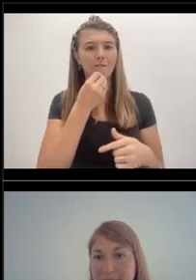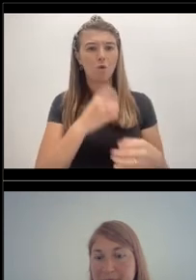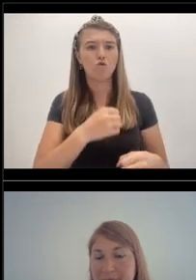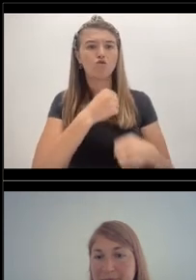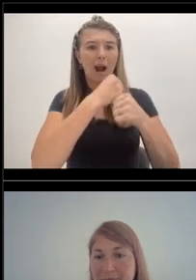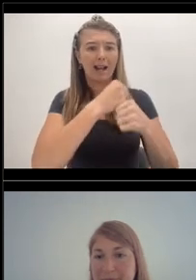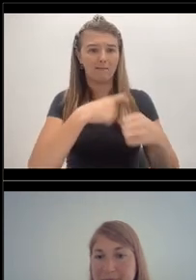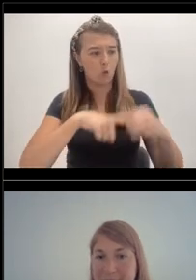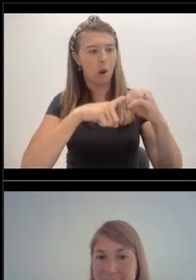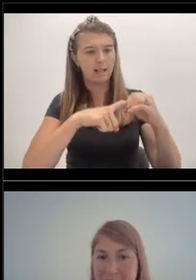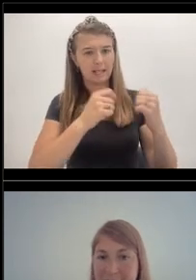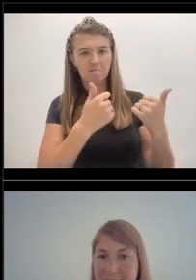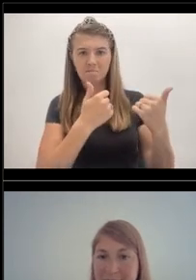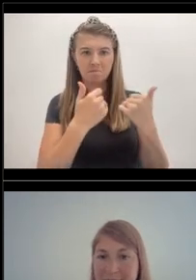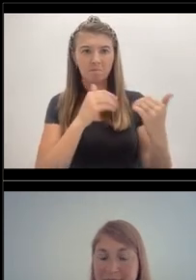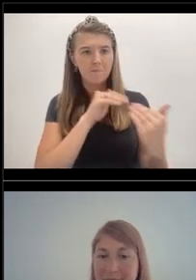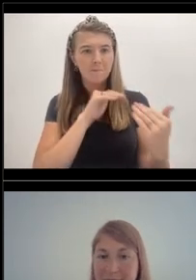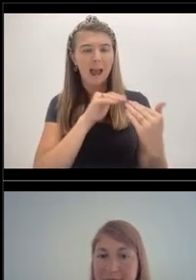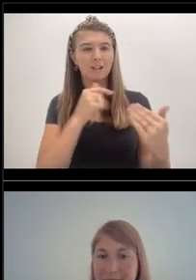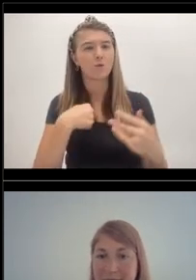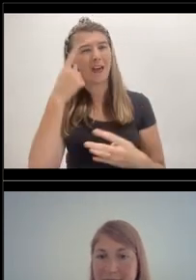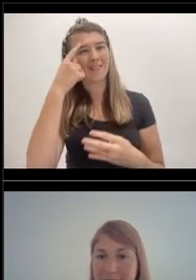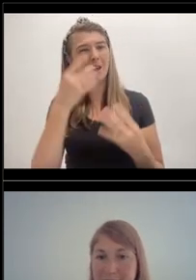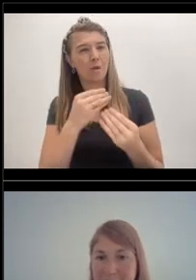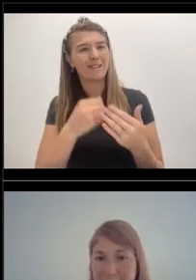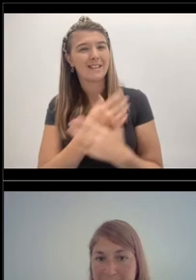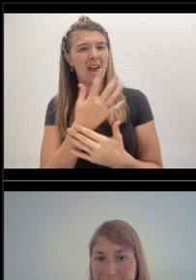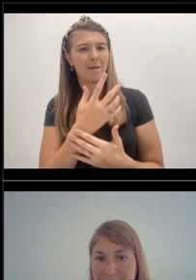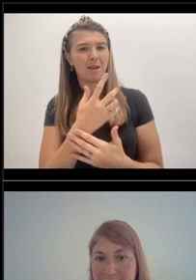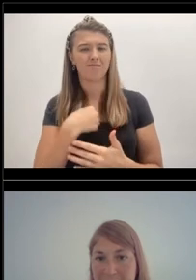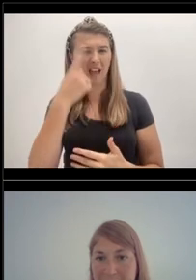development into other packaging types, other material types, I think we can achieve